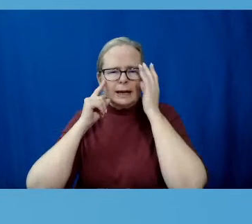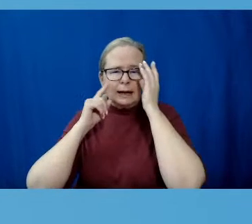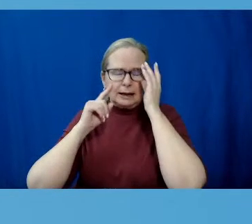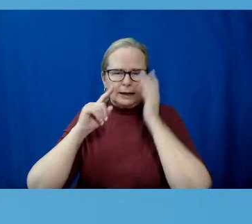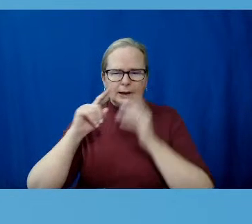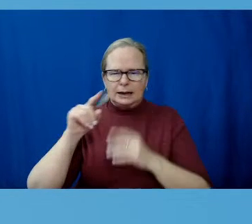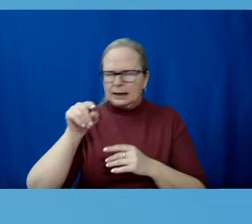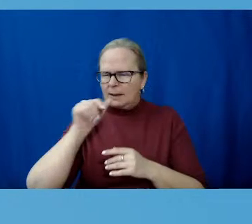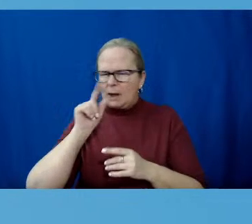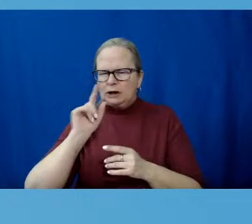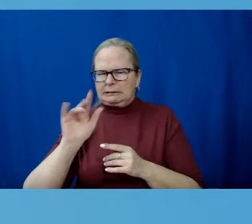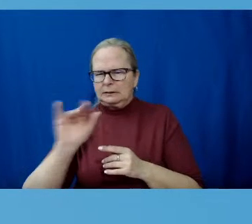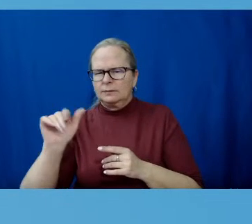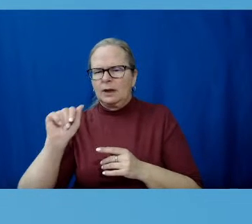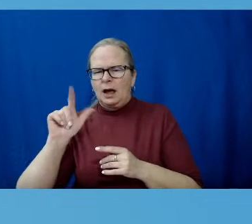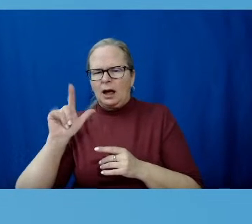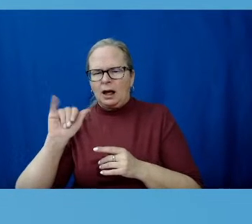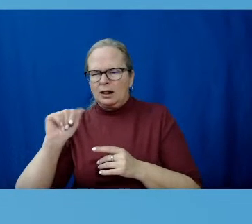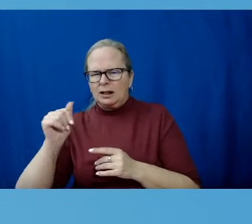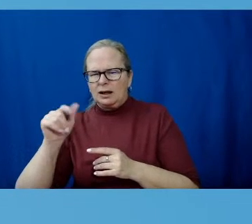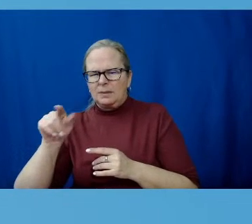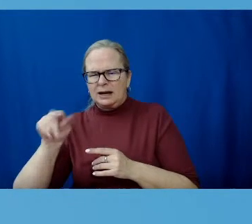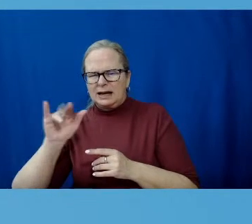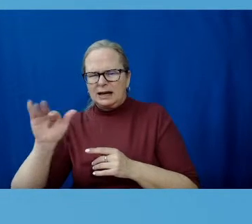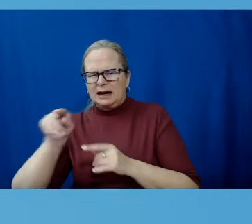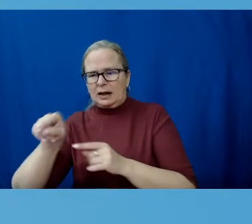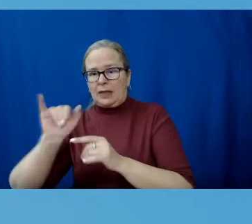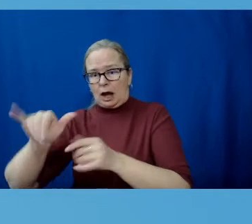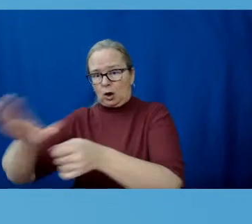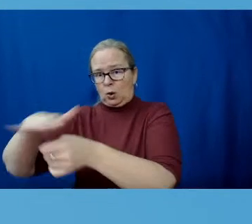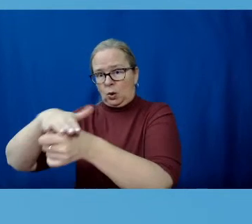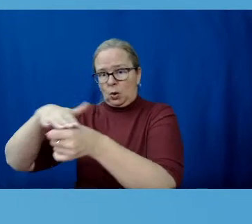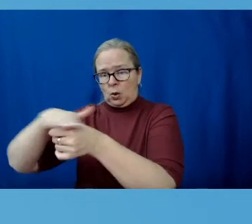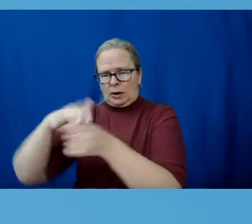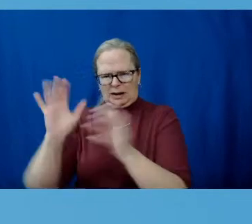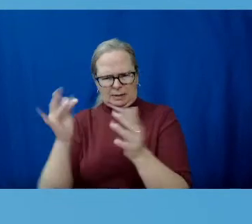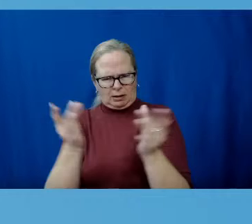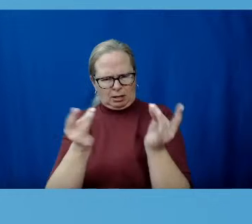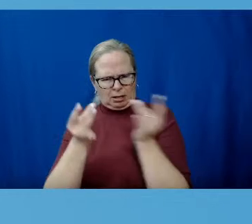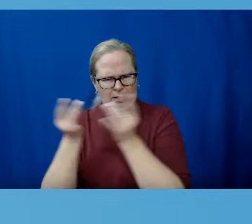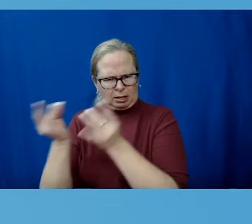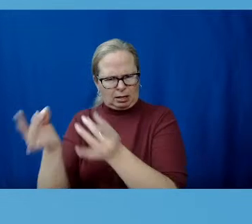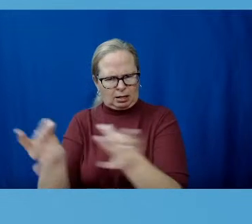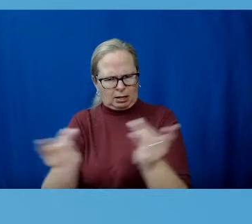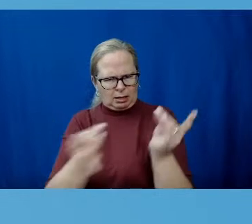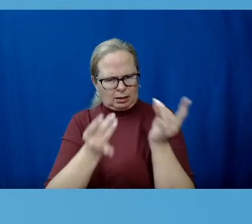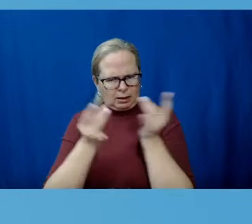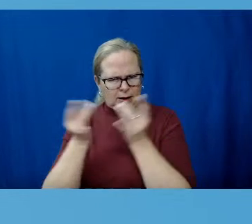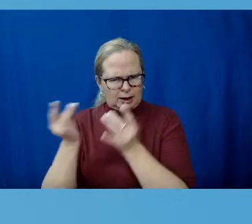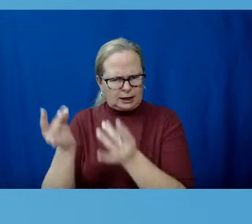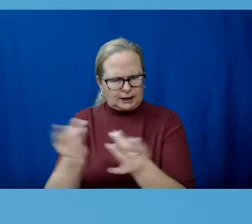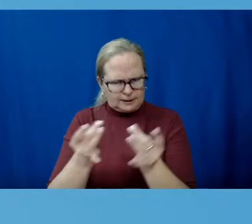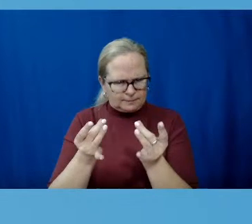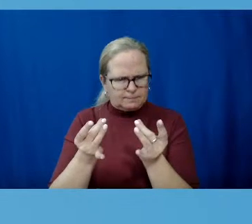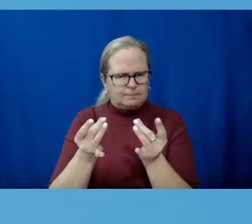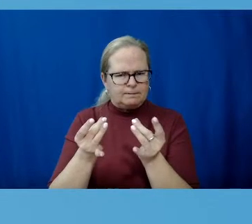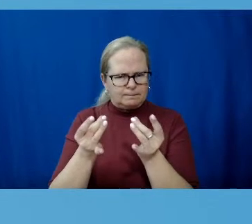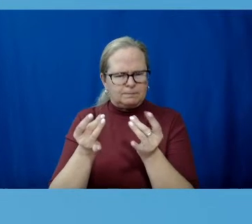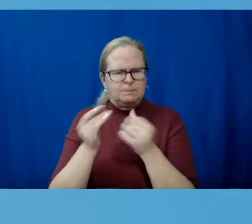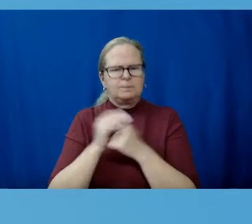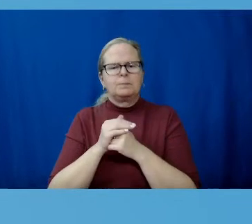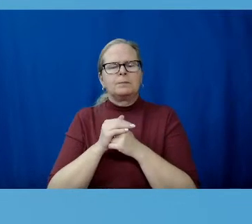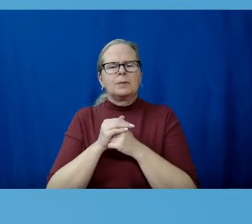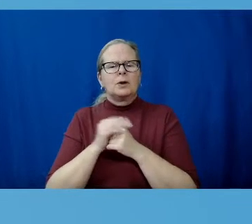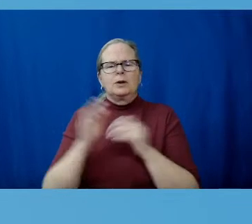Kenney loyalists. Leela Ahir has been outspoken in her criticism of Premier Kenney, which is one of the reasons he punted her